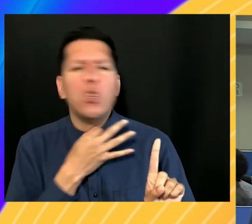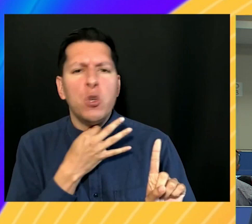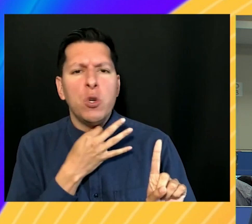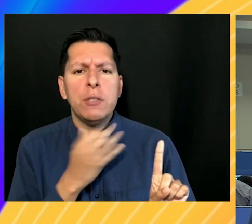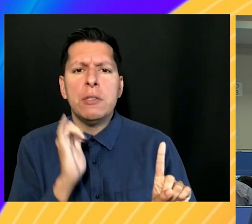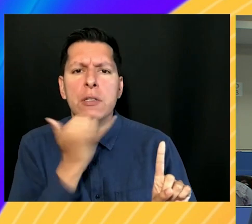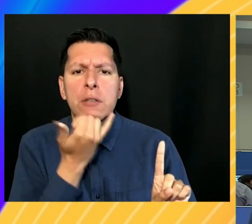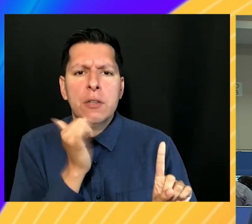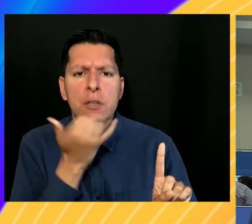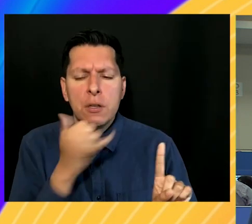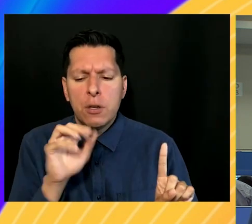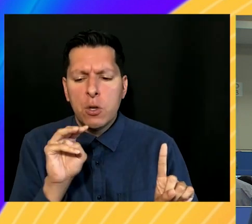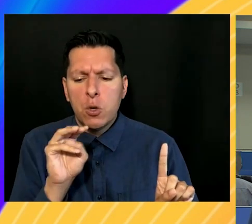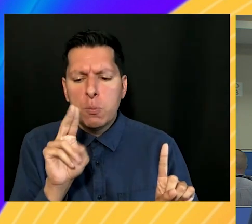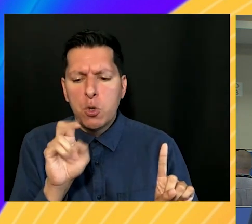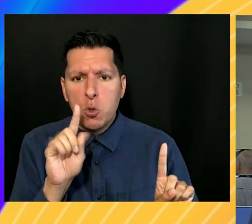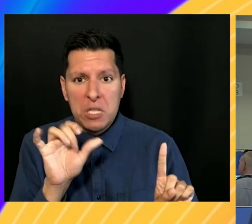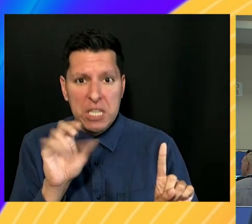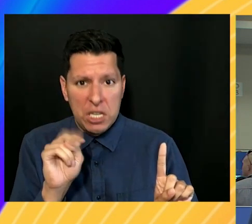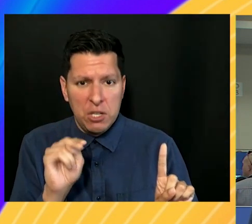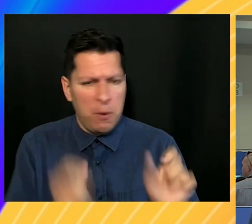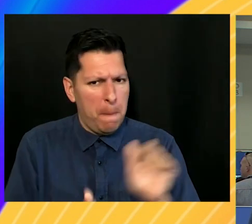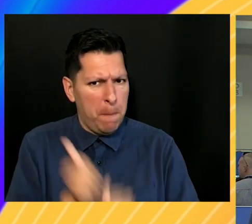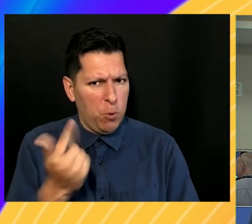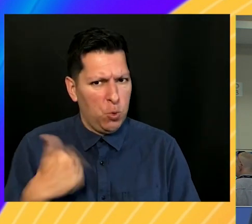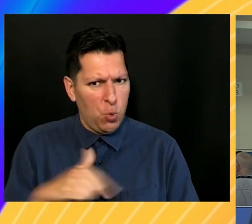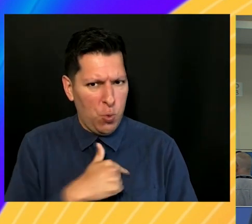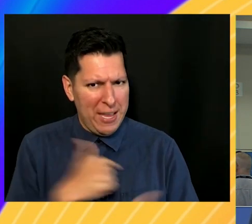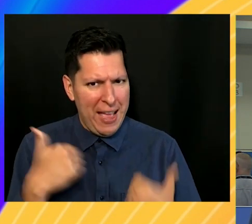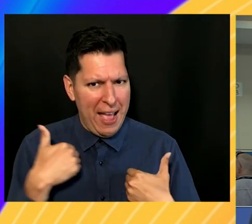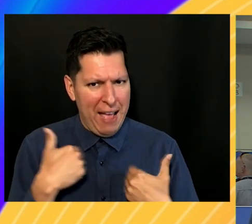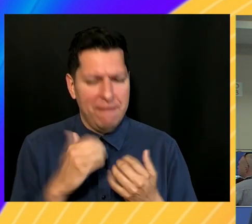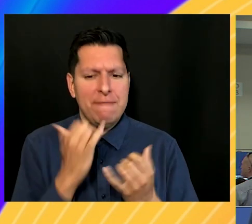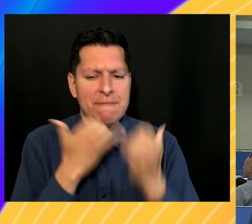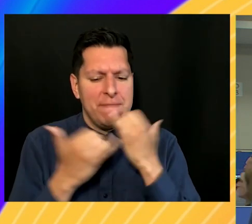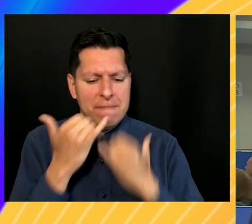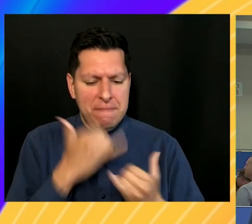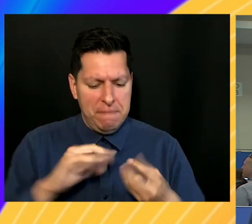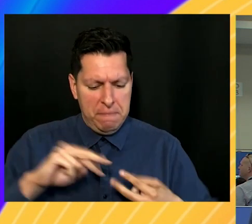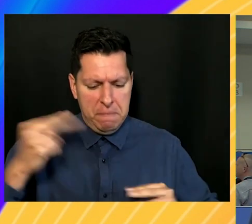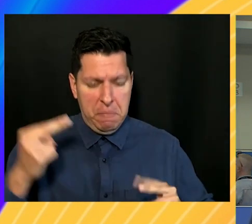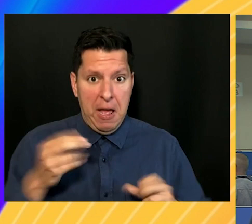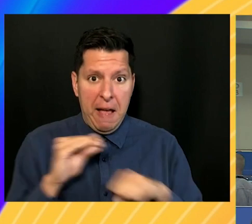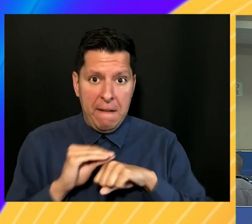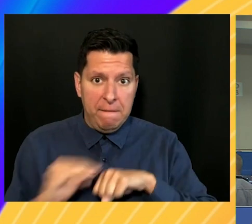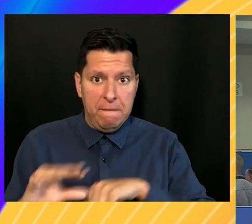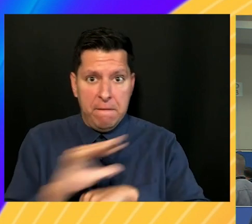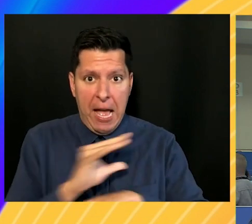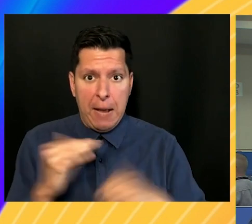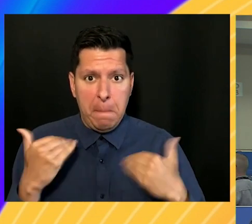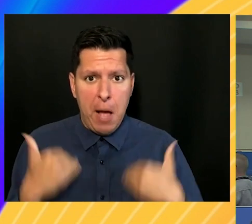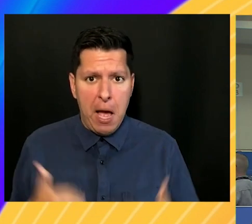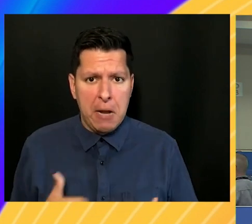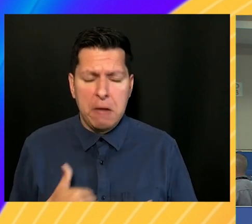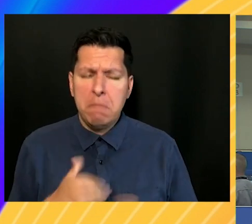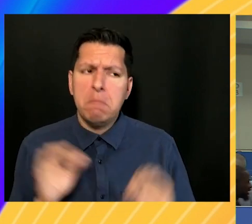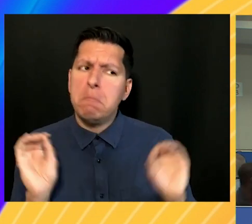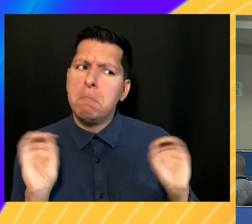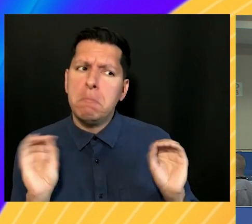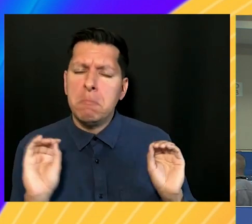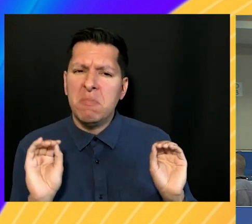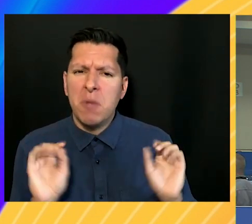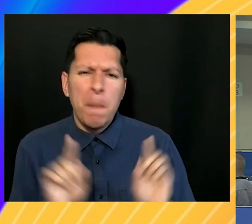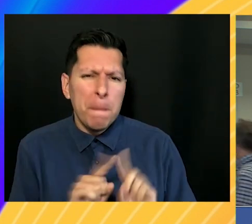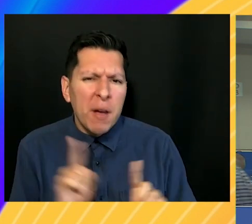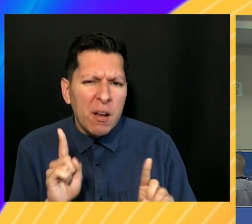have a couple 100,000 mutations within our genes that don't do anything at all. So what is the clinical significance